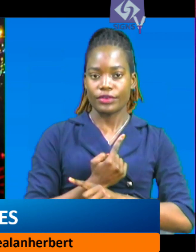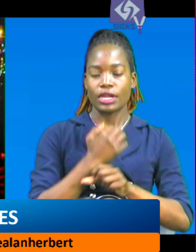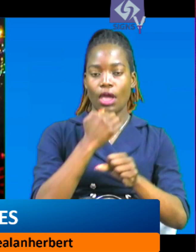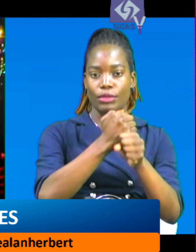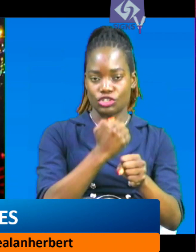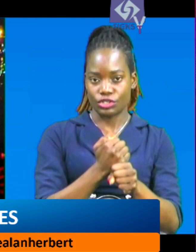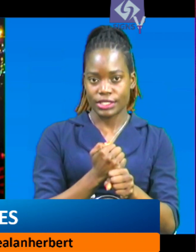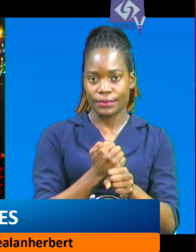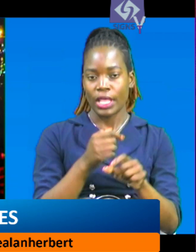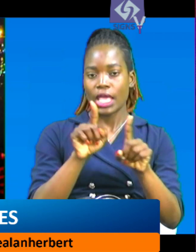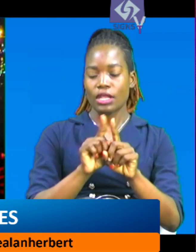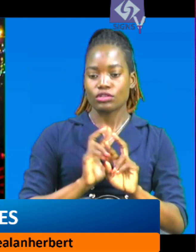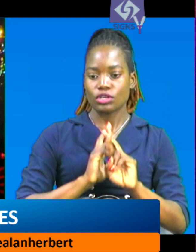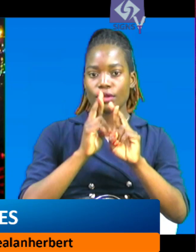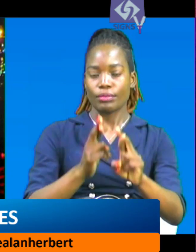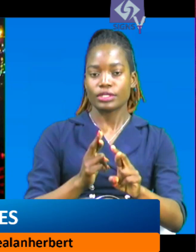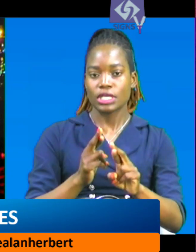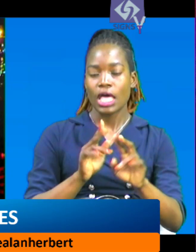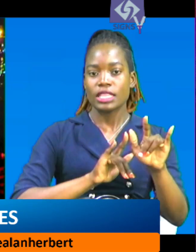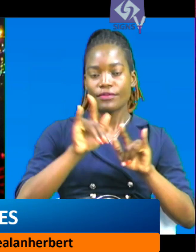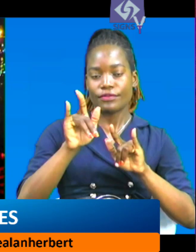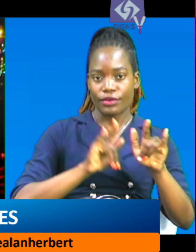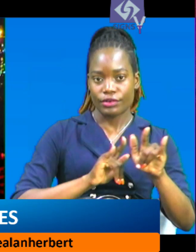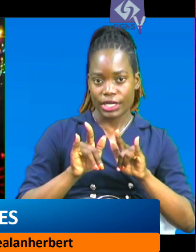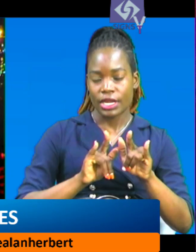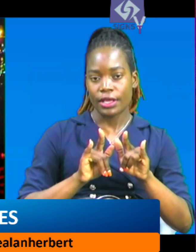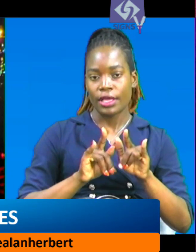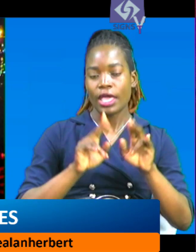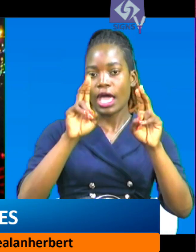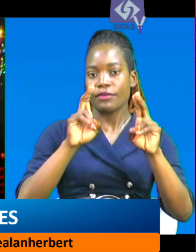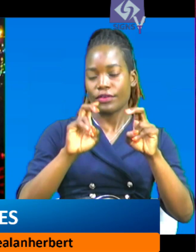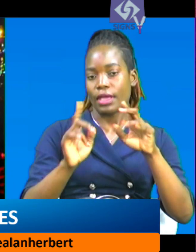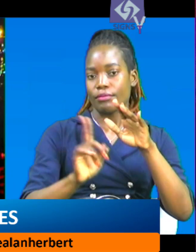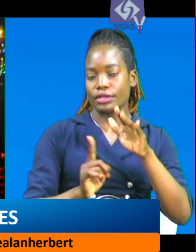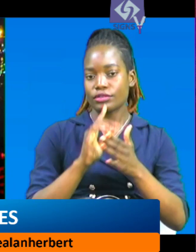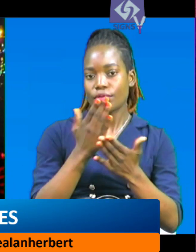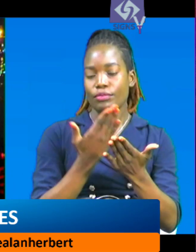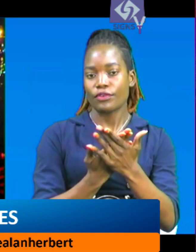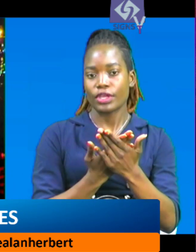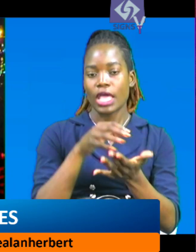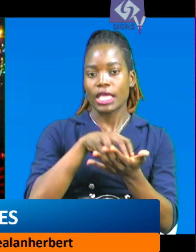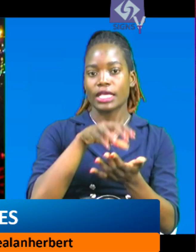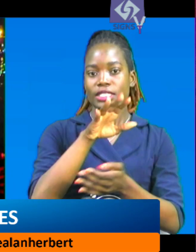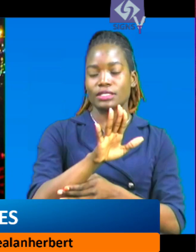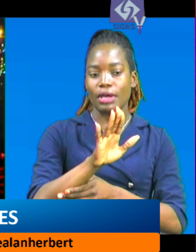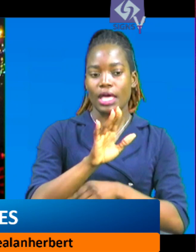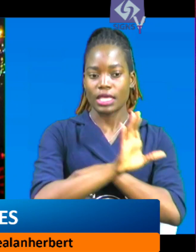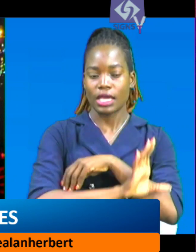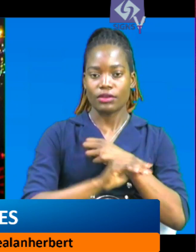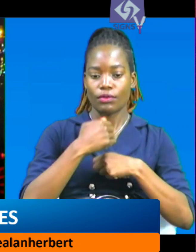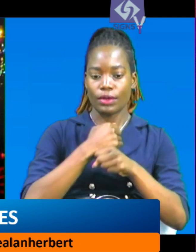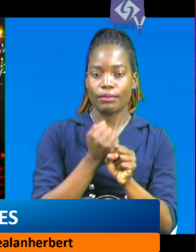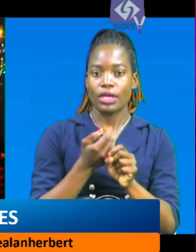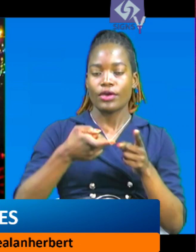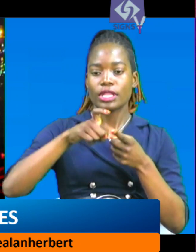missions. And reports the Foreign Affairs Ministry presented its case on the potential gains the country would